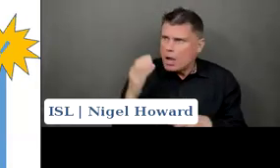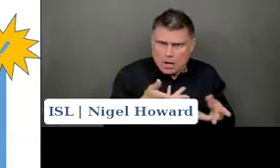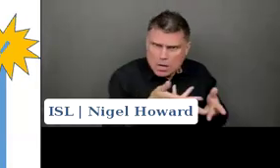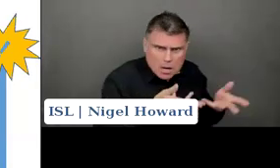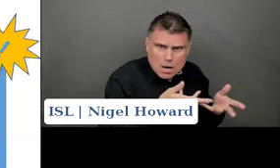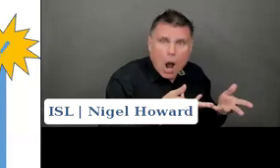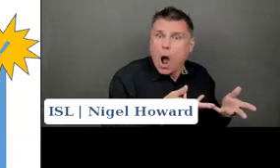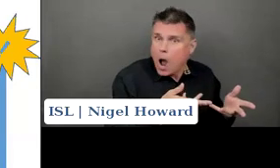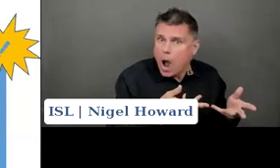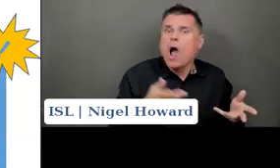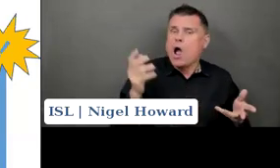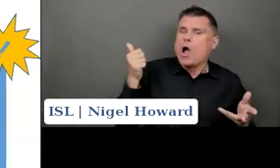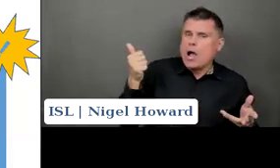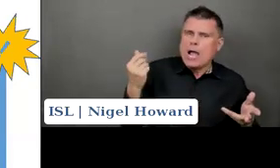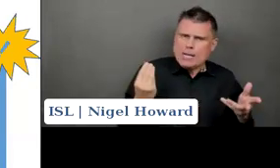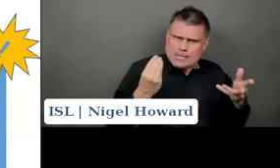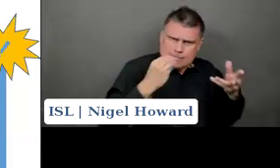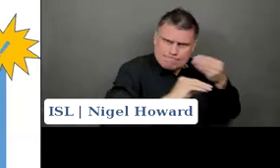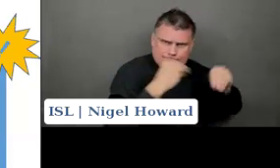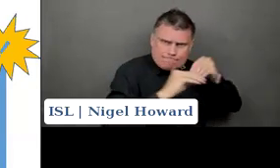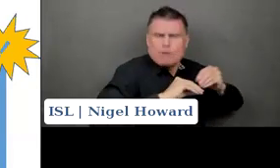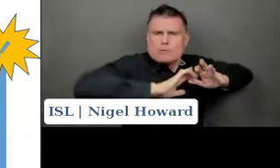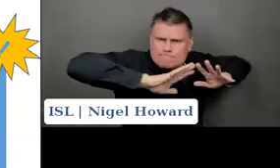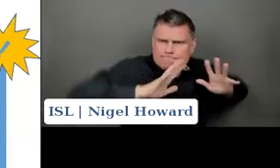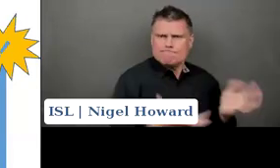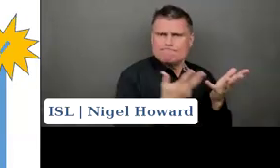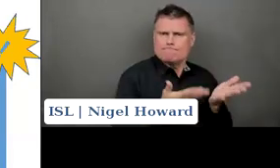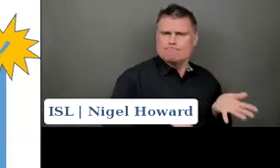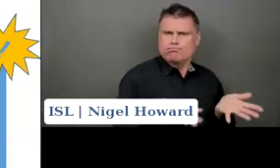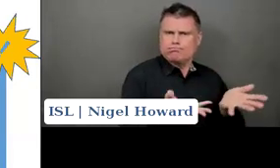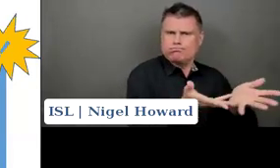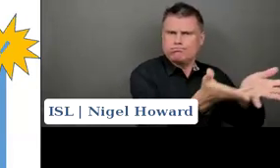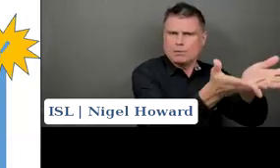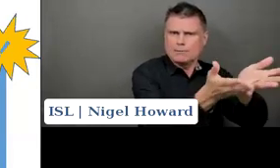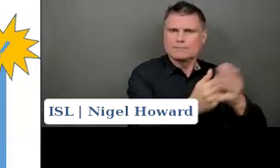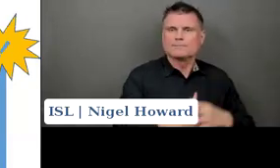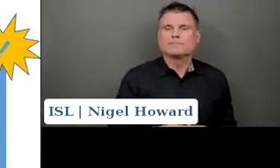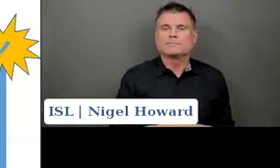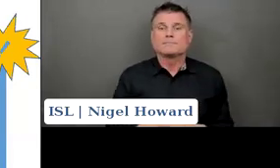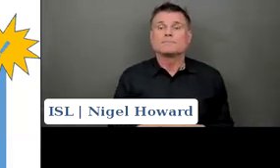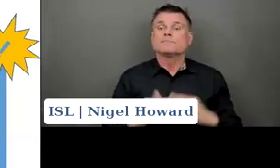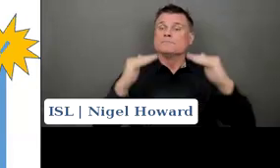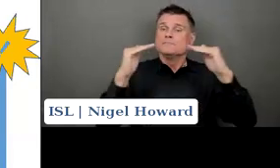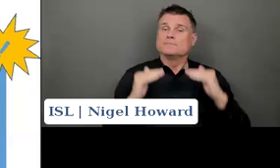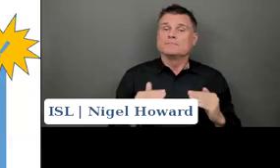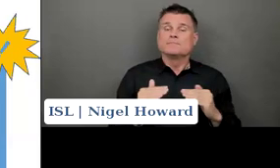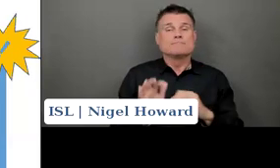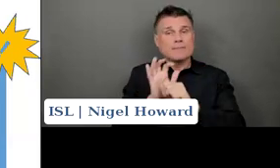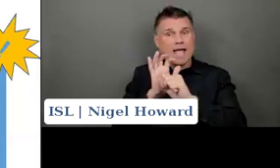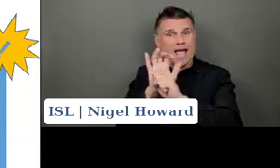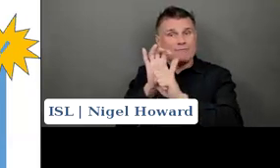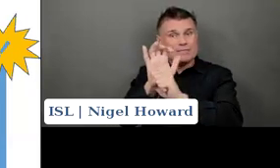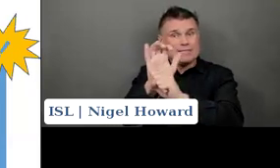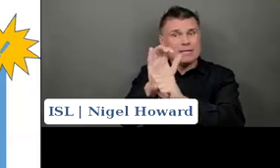consideration. And then finally, on the advocacy and ensuring compliance, there's also different examples of campaigns and